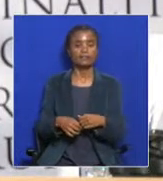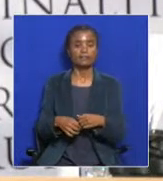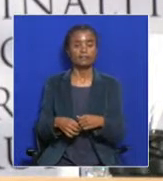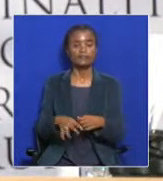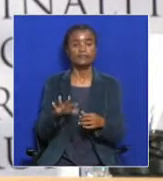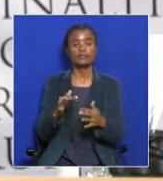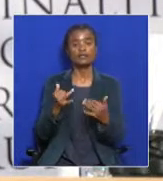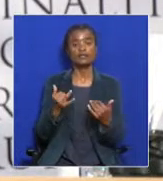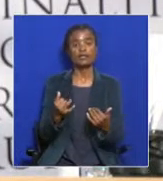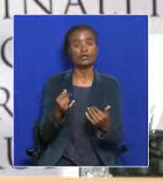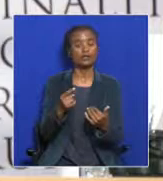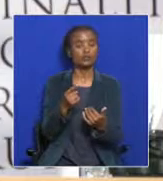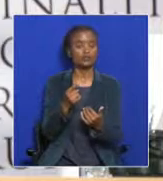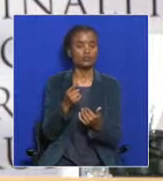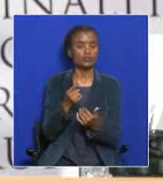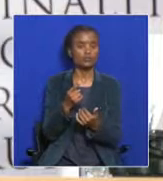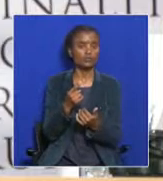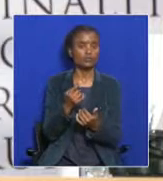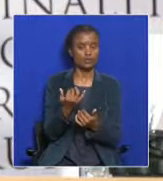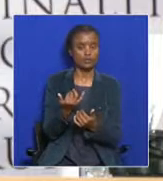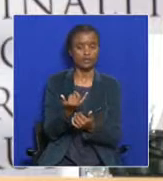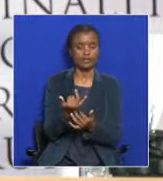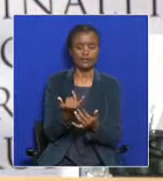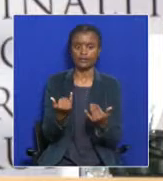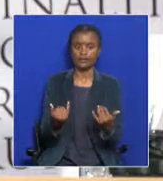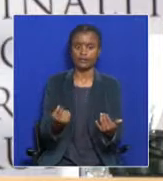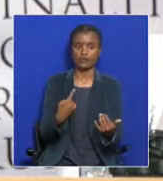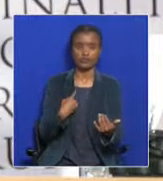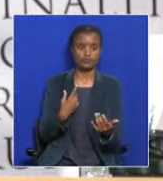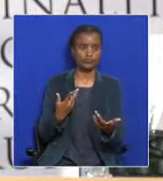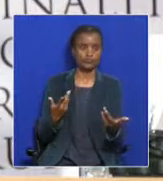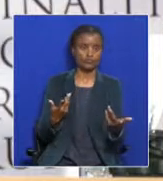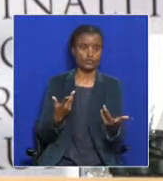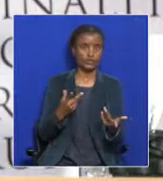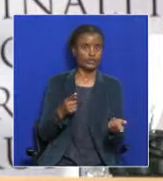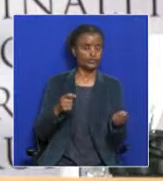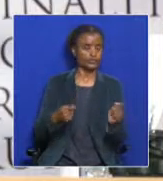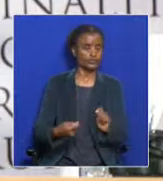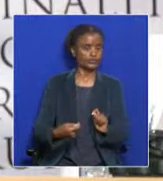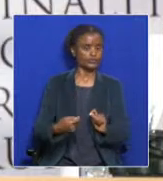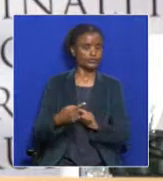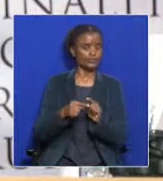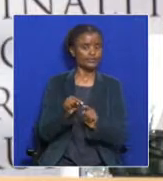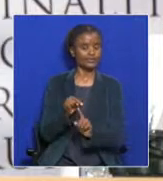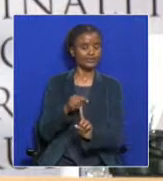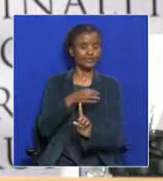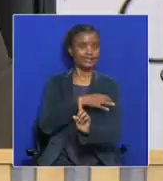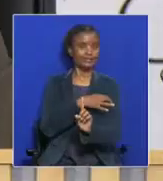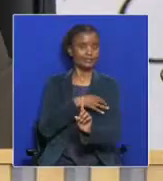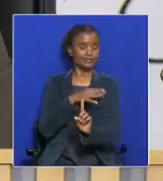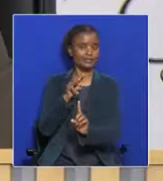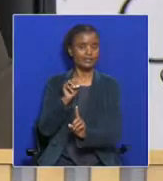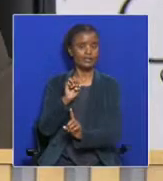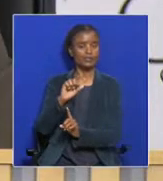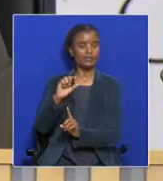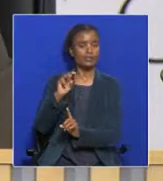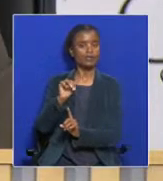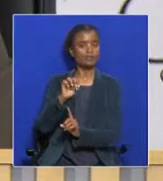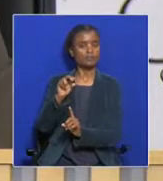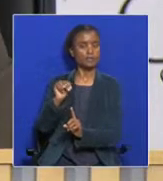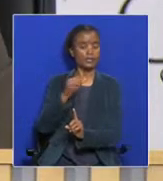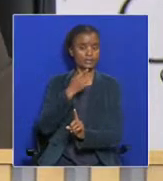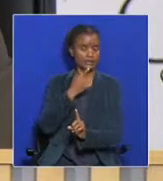to take issue with what Captain Mulman says. What is your issue? Yes,